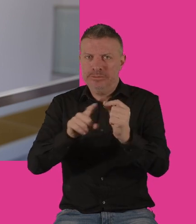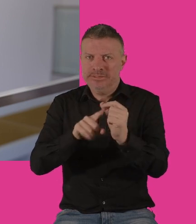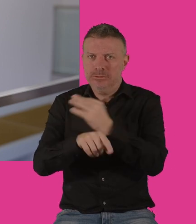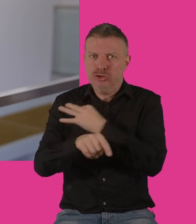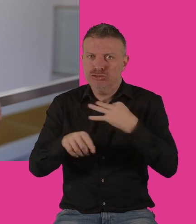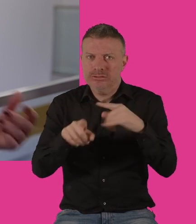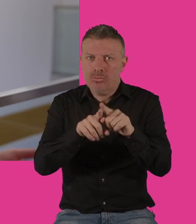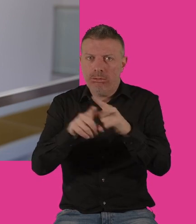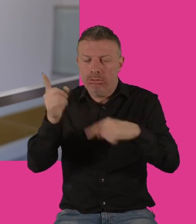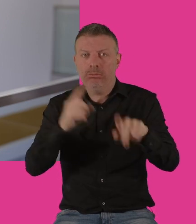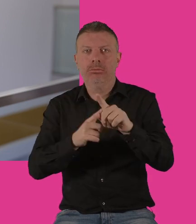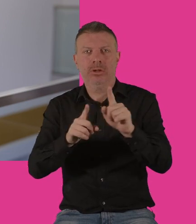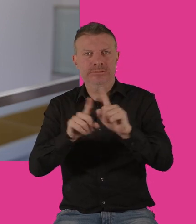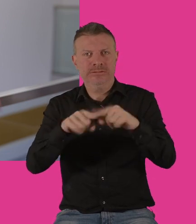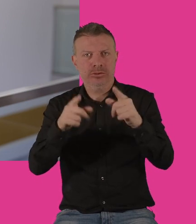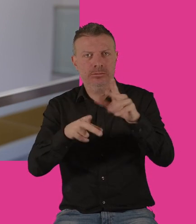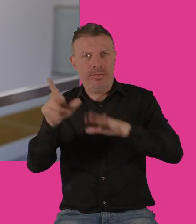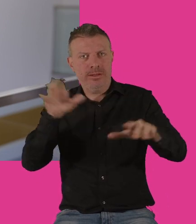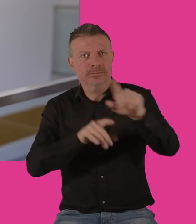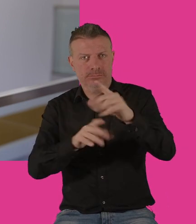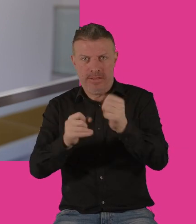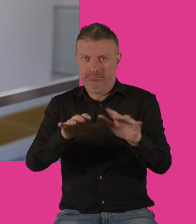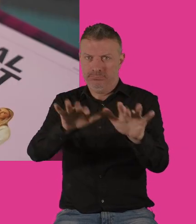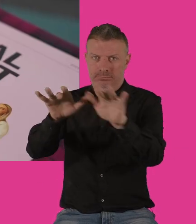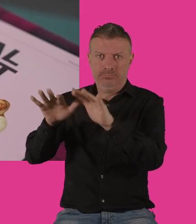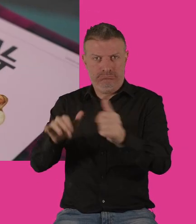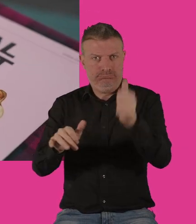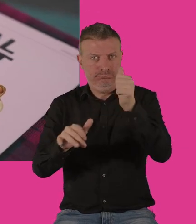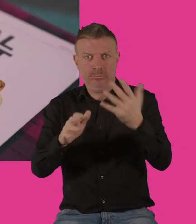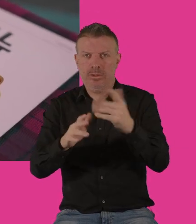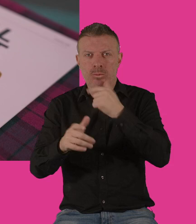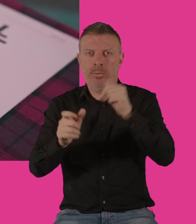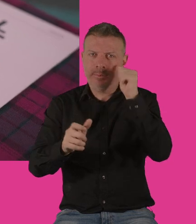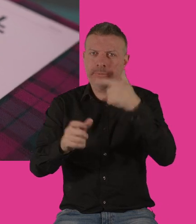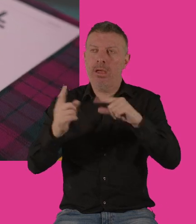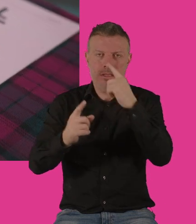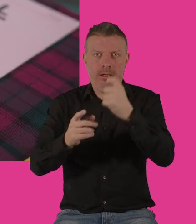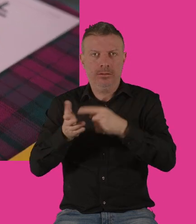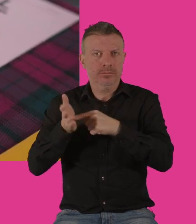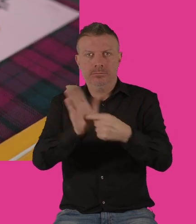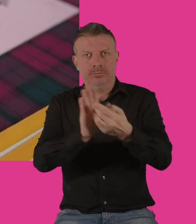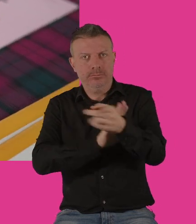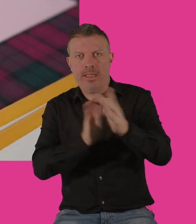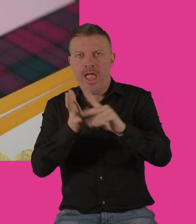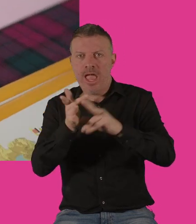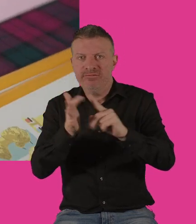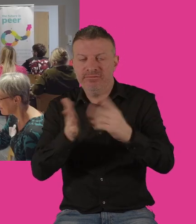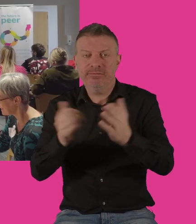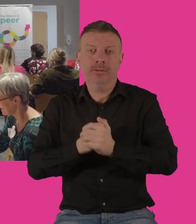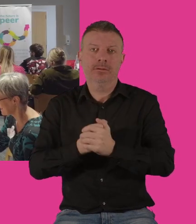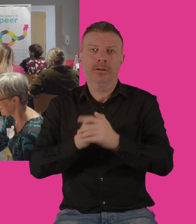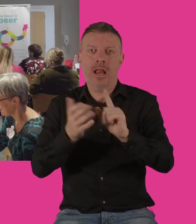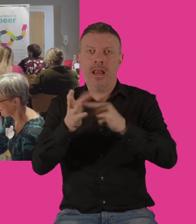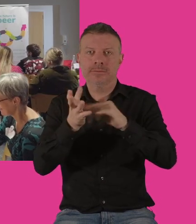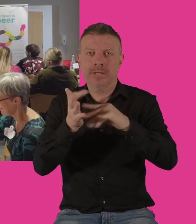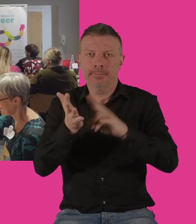GP surgeries and different places who know that this is out there, to know that people can be directed to the Hive or to